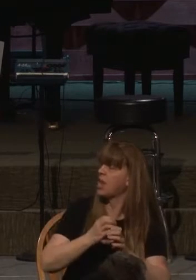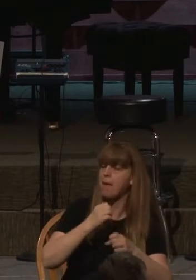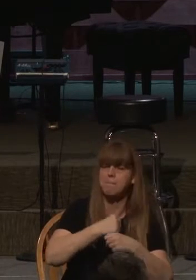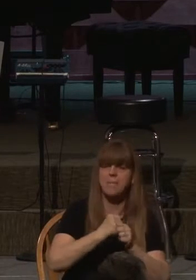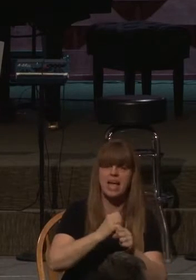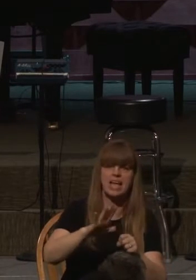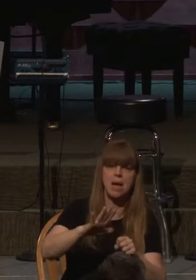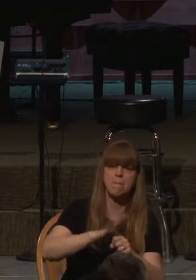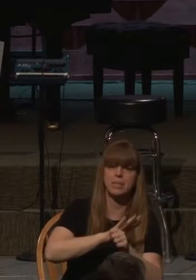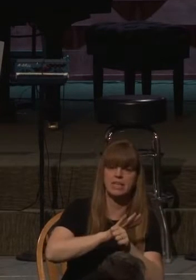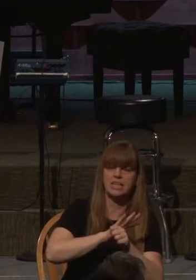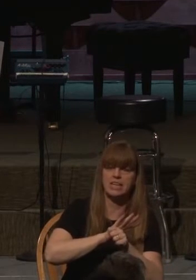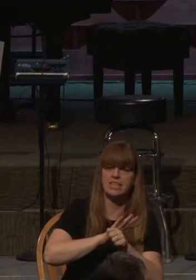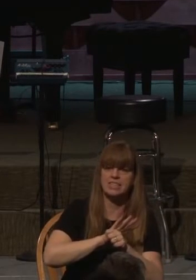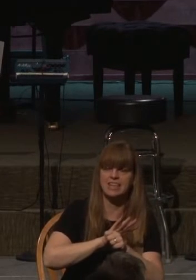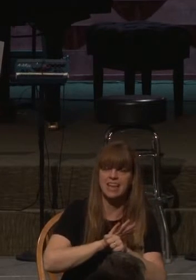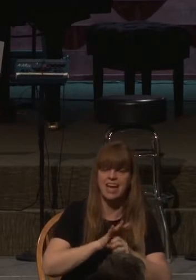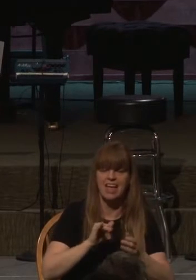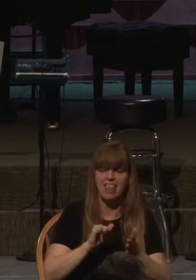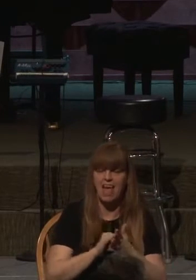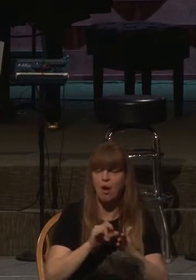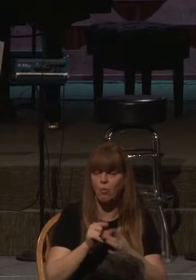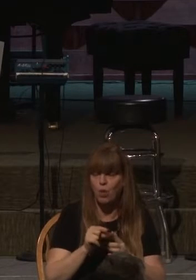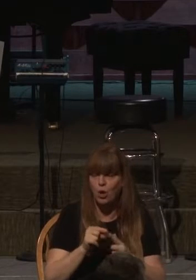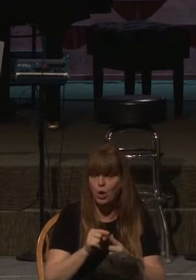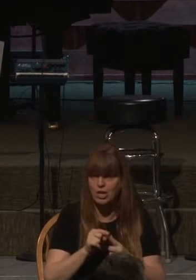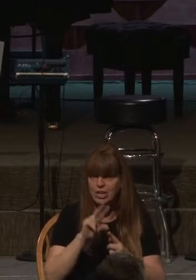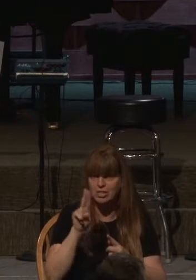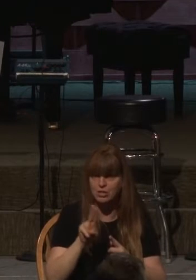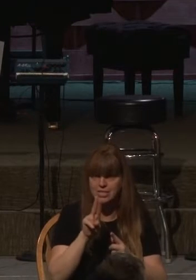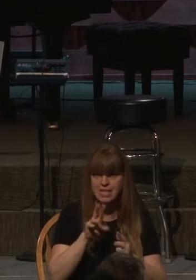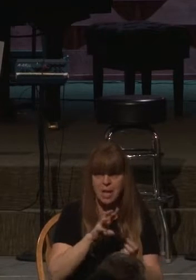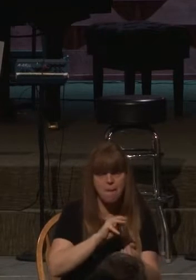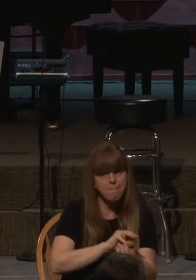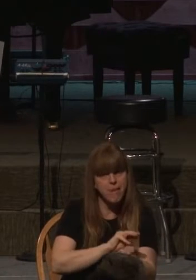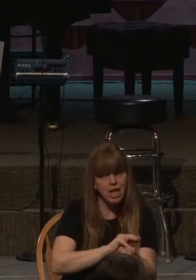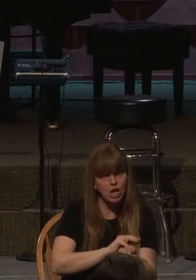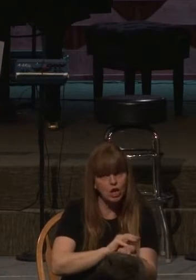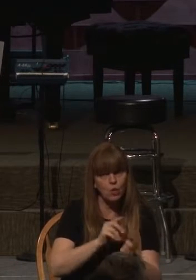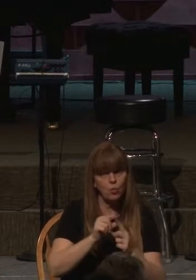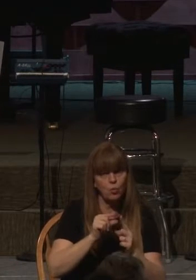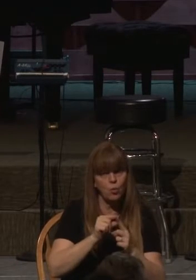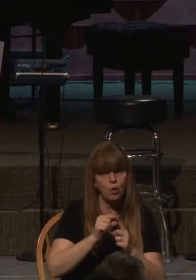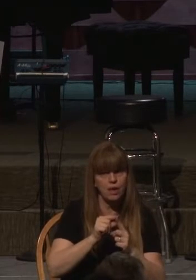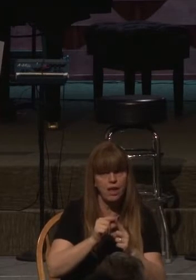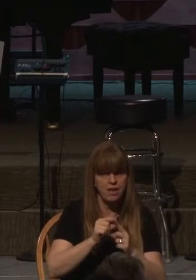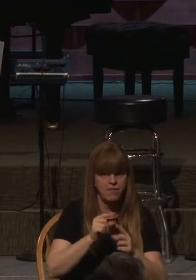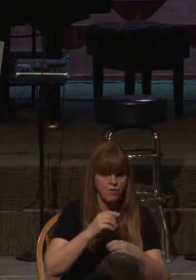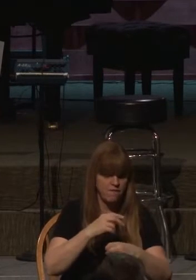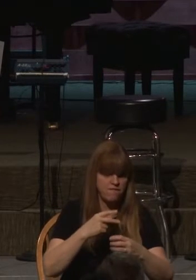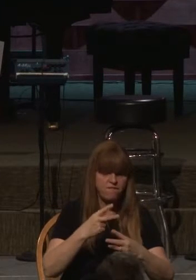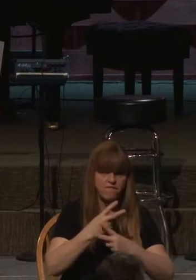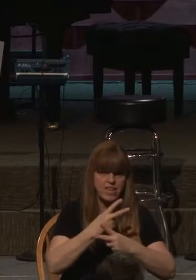I butchered when I tried to say it in the Greek is used as a medical term for the setting of a broken bone.